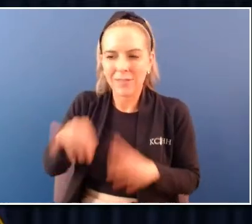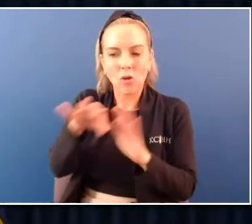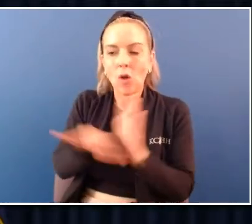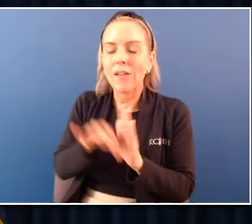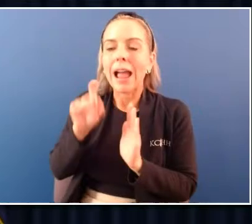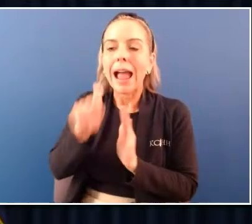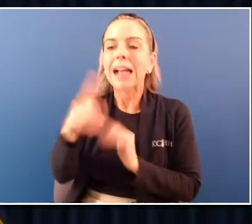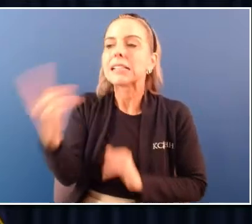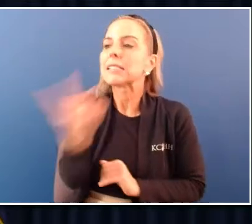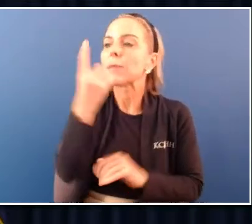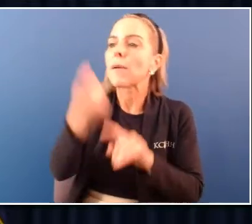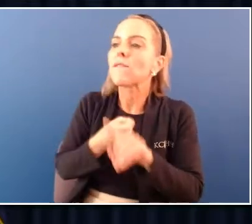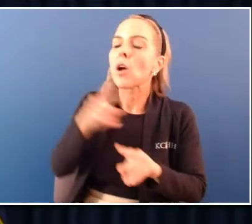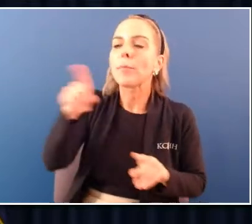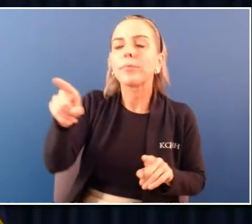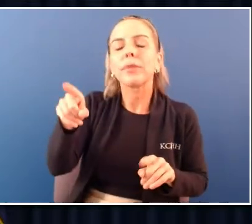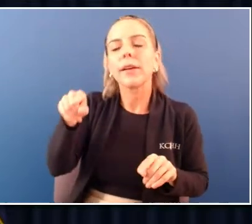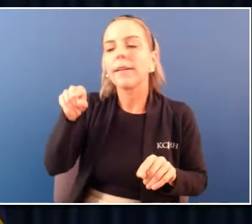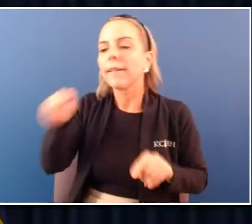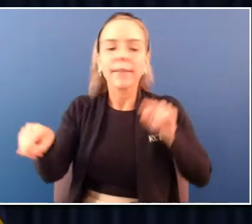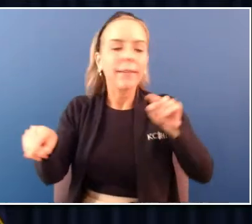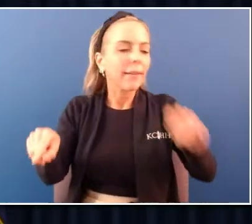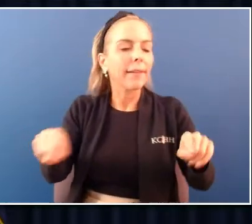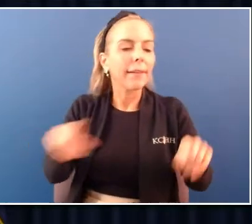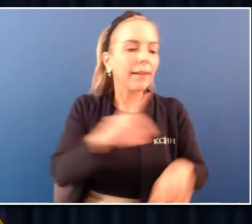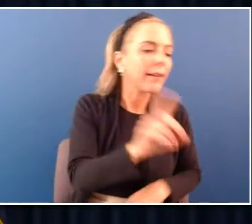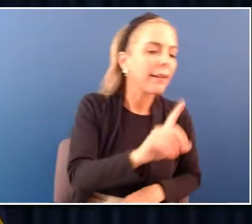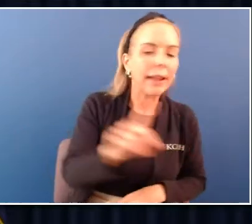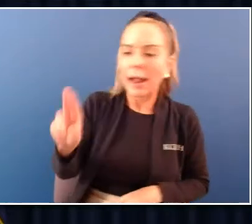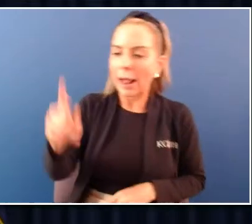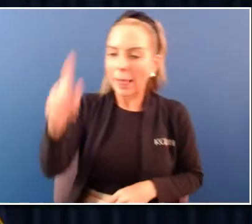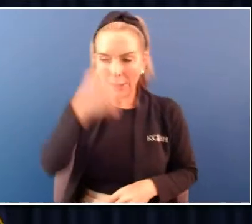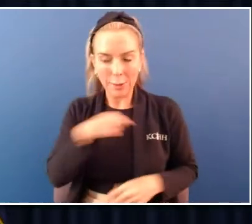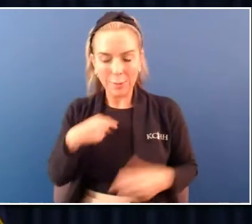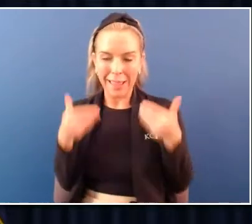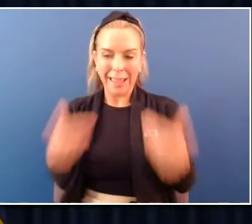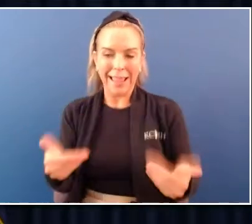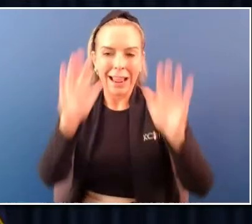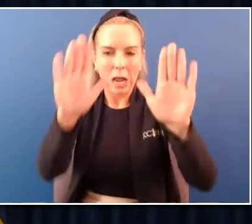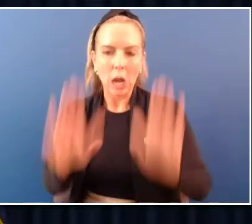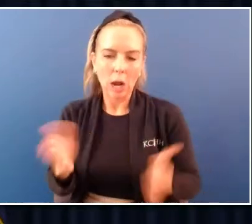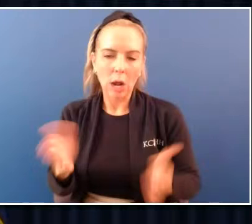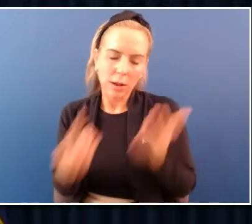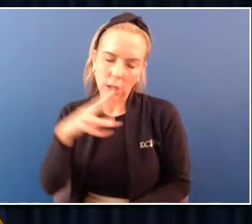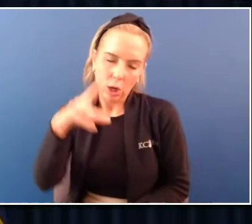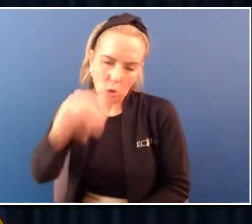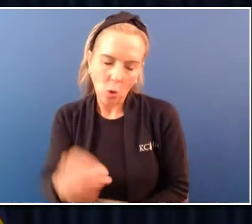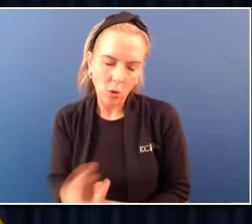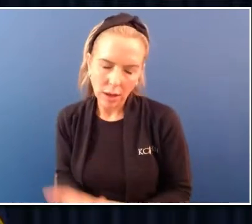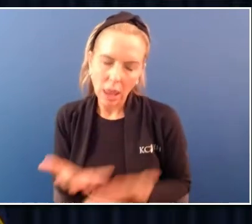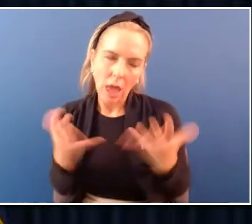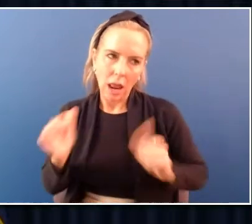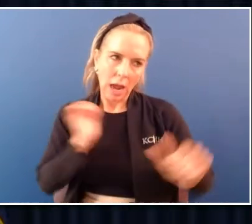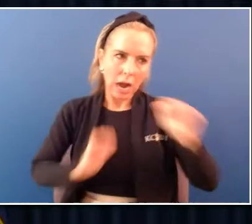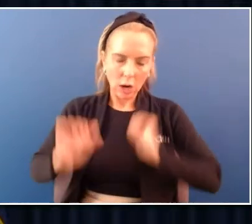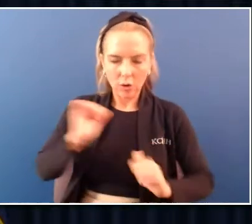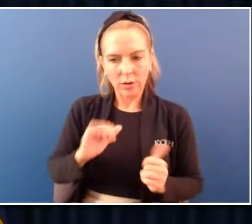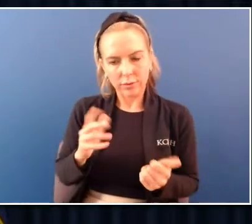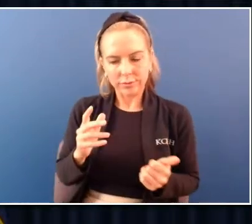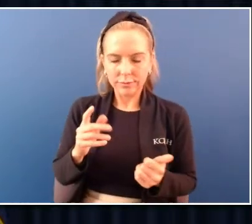an opposite party whether or not we get along great, they probably won't say yes. There's a lot of theater that goes on.